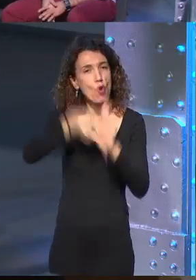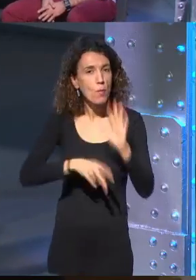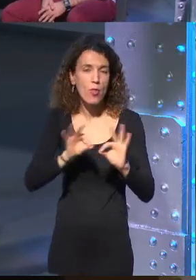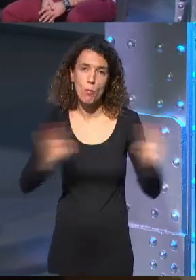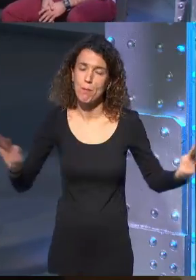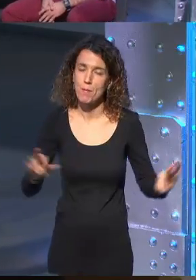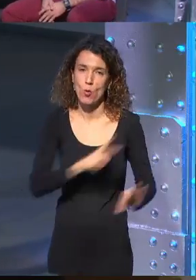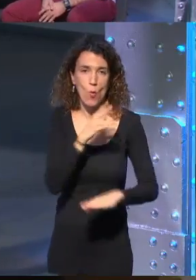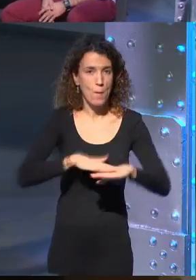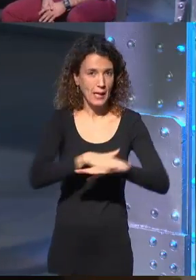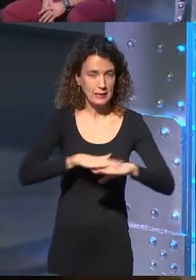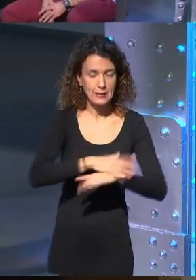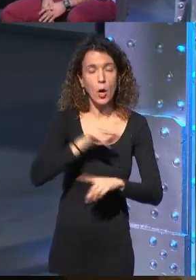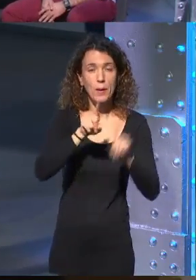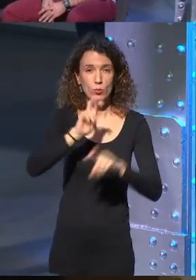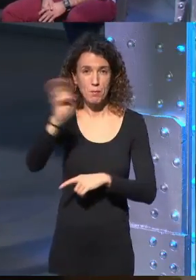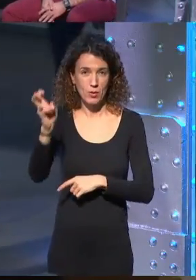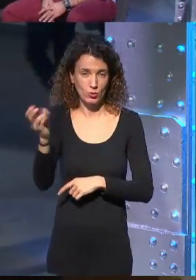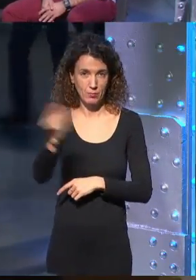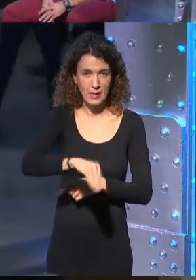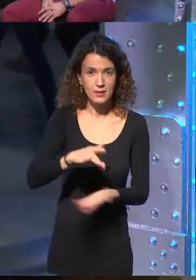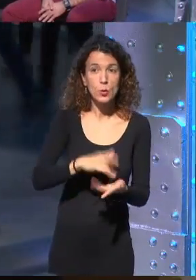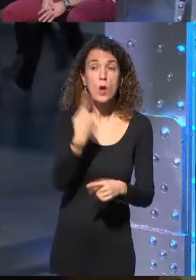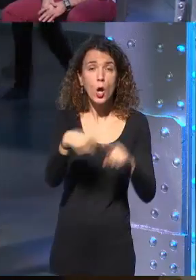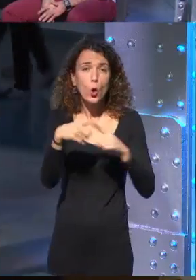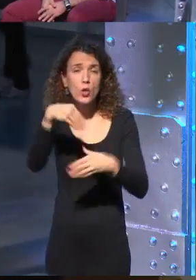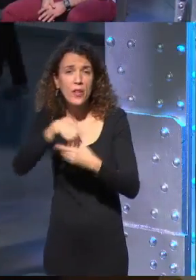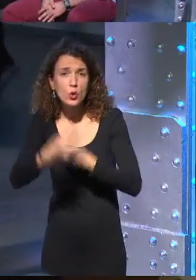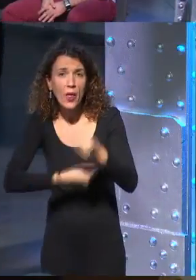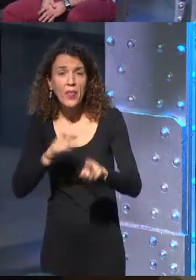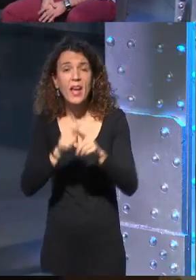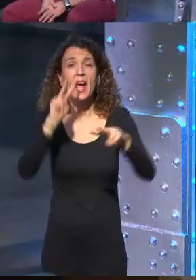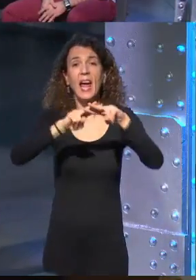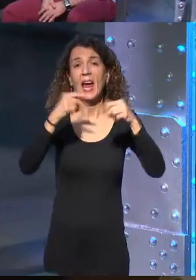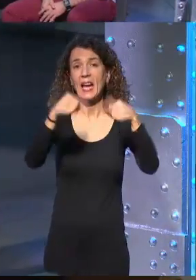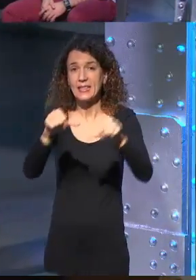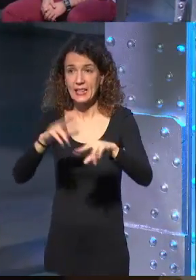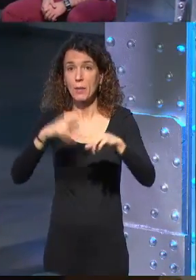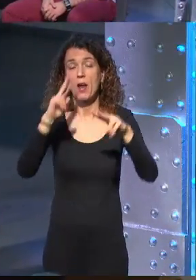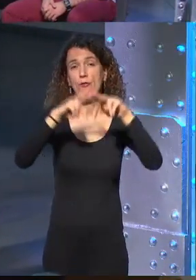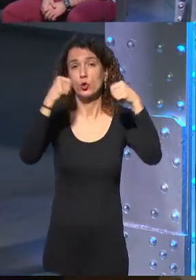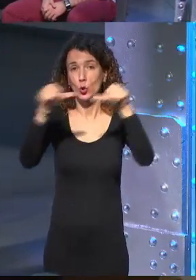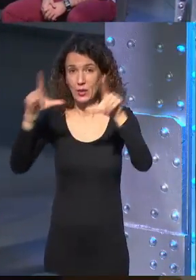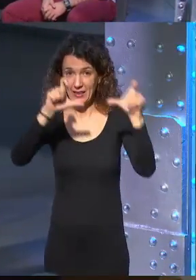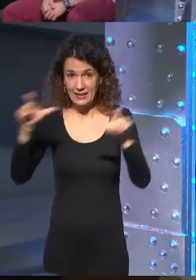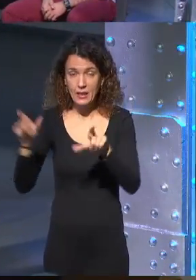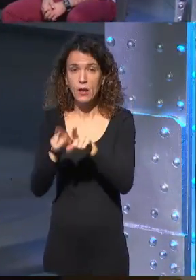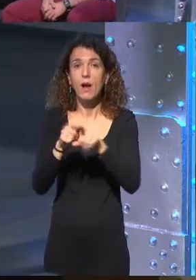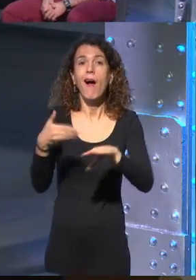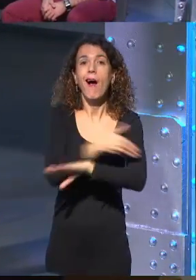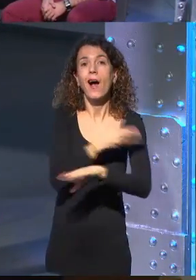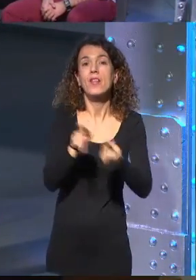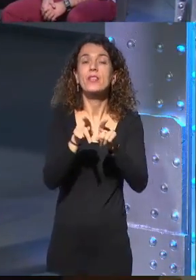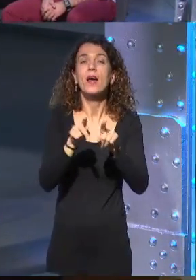like them to do it. And something you should do, it's a basic rule of netiquette.